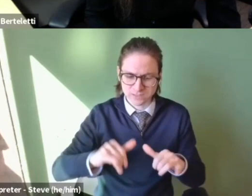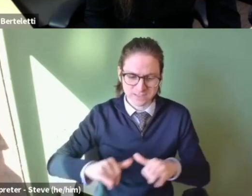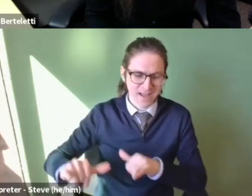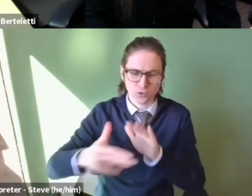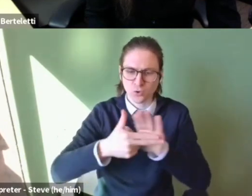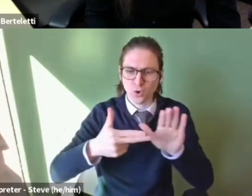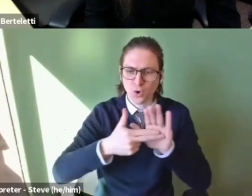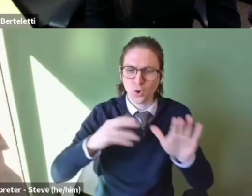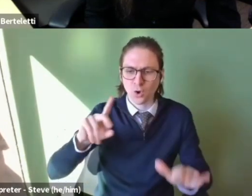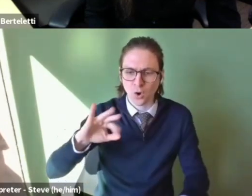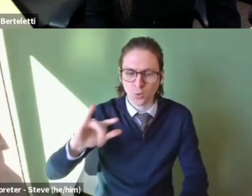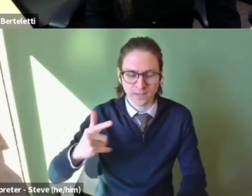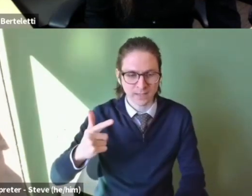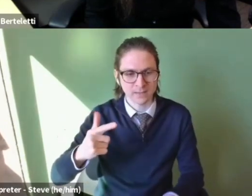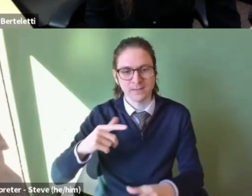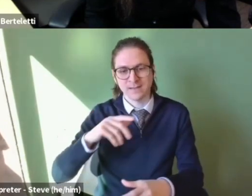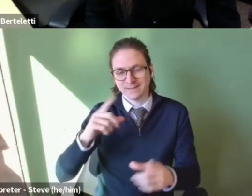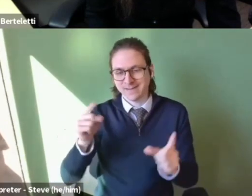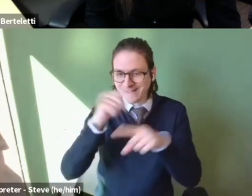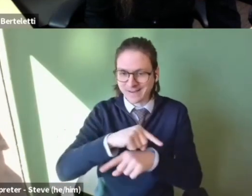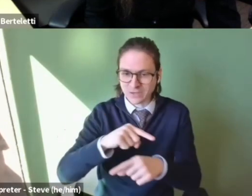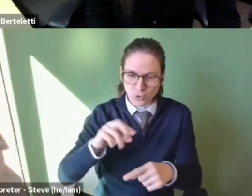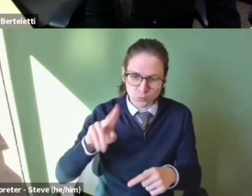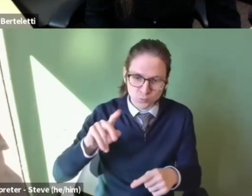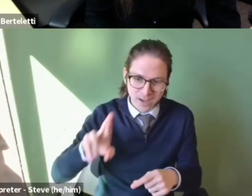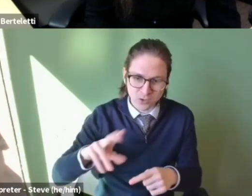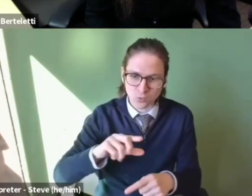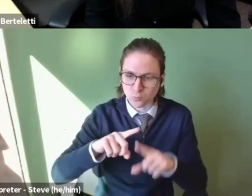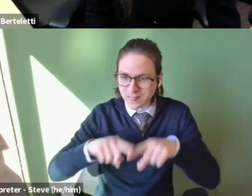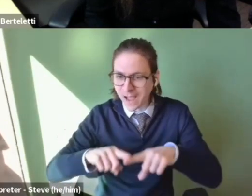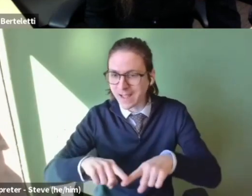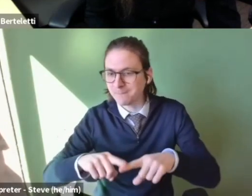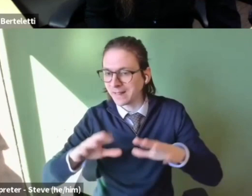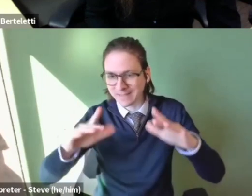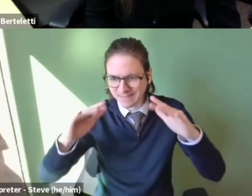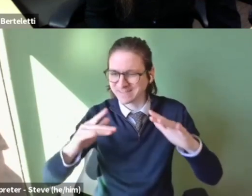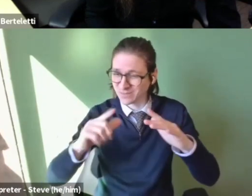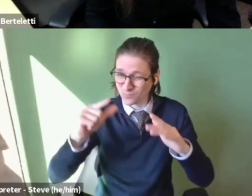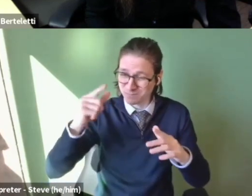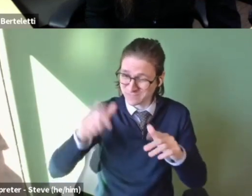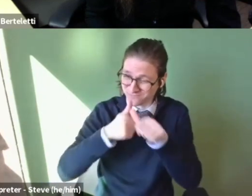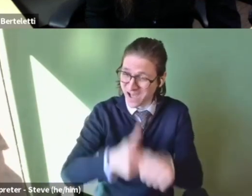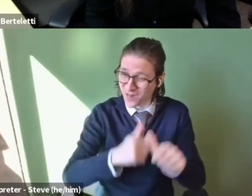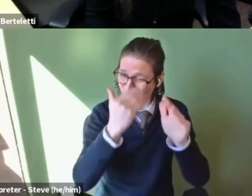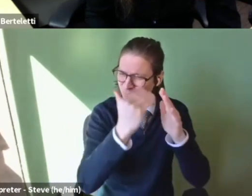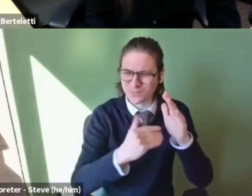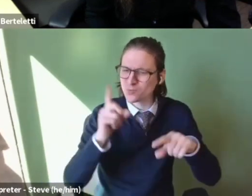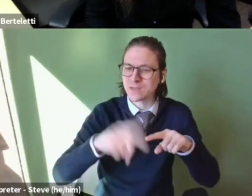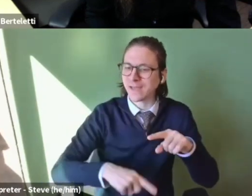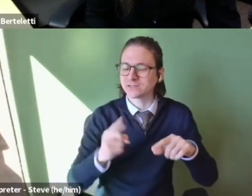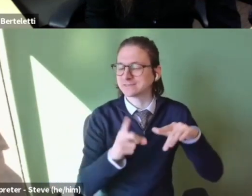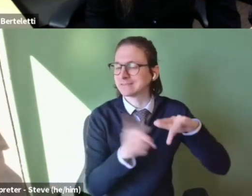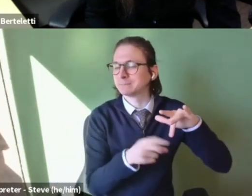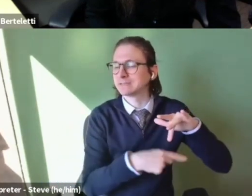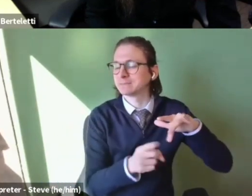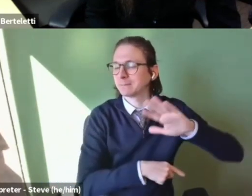iterative reliability with multiple sources, and so we there's just no cutting corners. It's a lot of work. You transcribe the interviews in